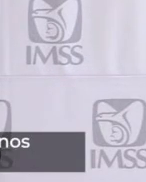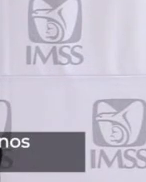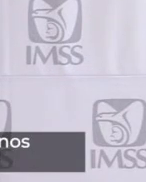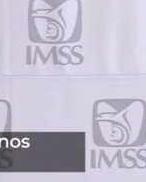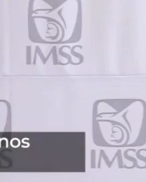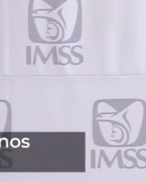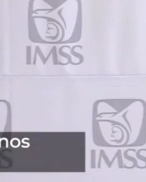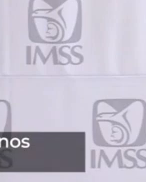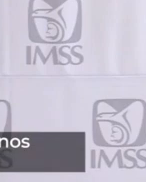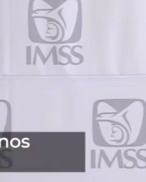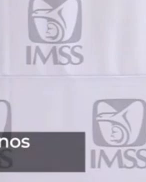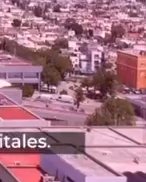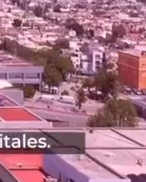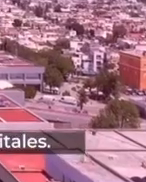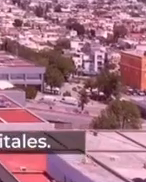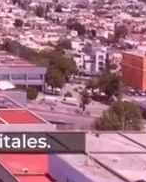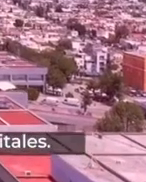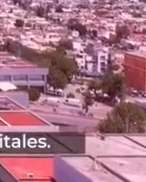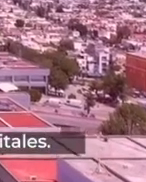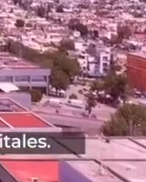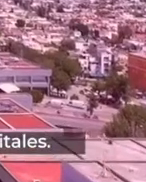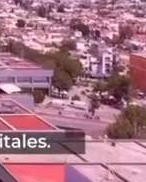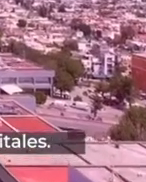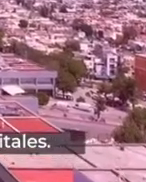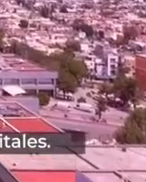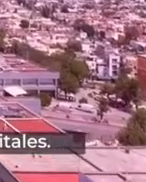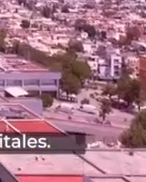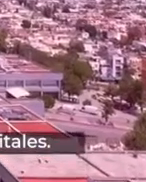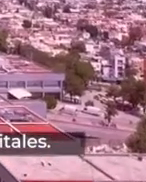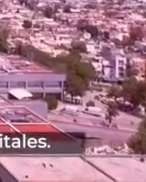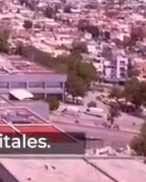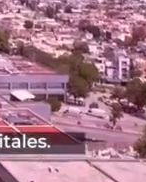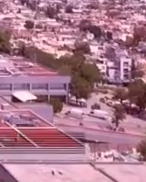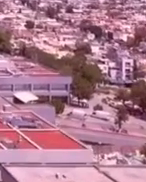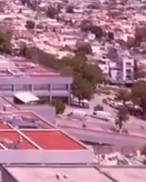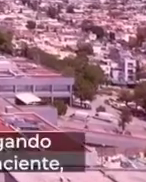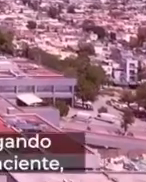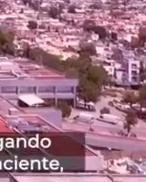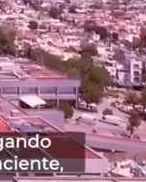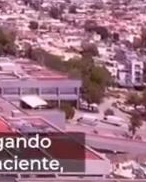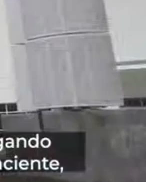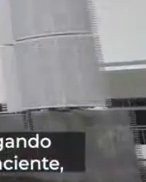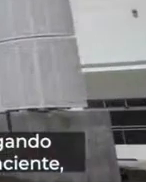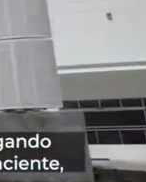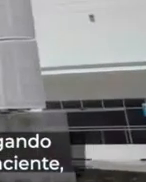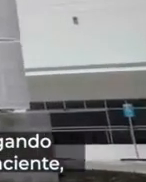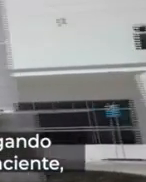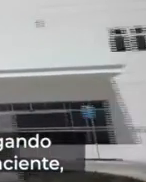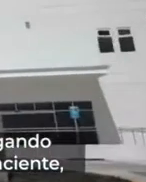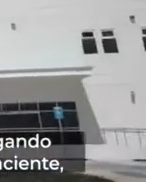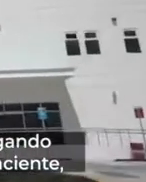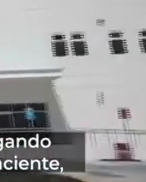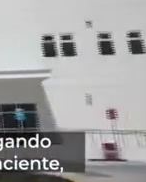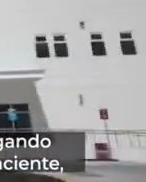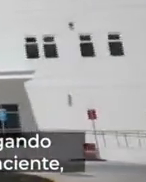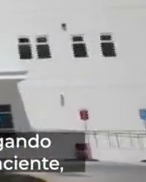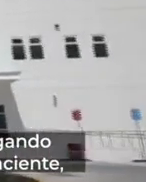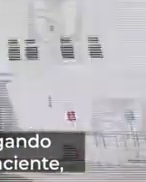constantly about the status of their relatives. This system has been